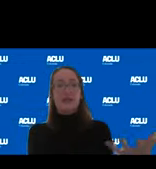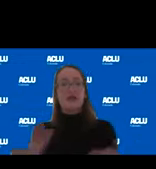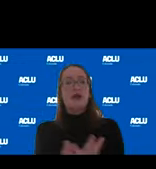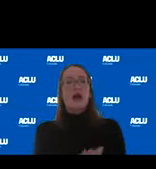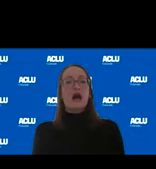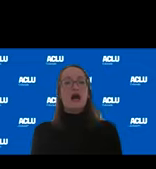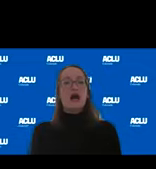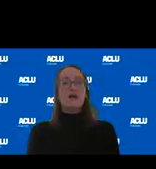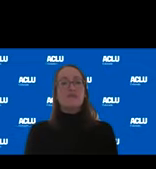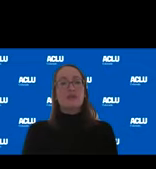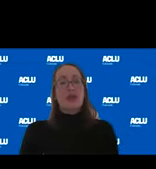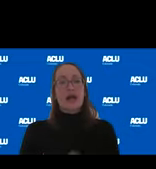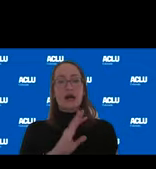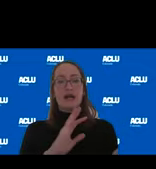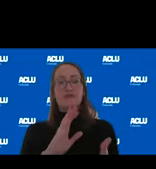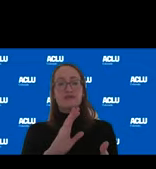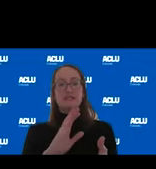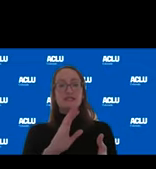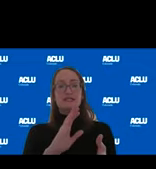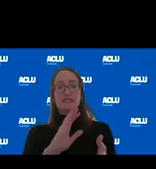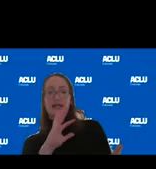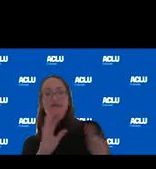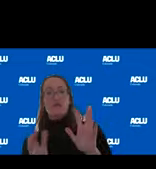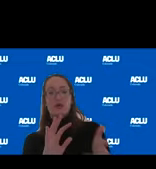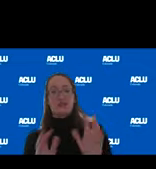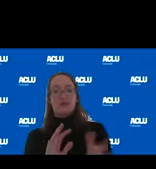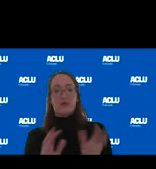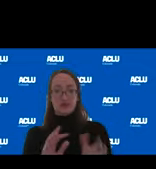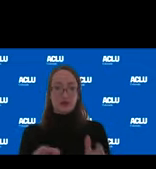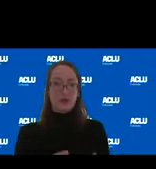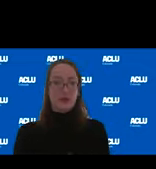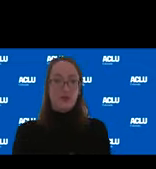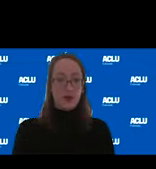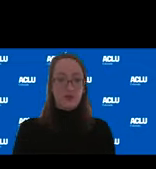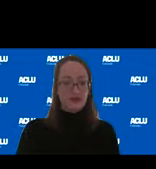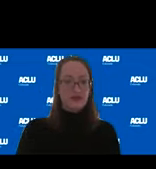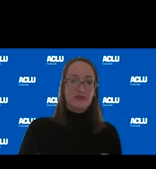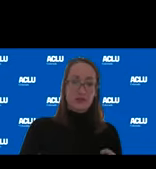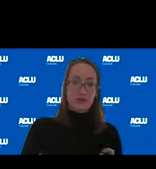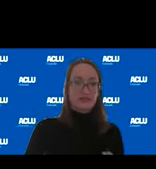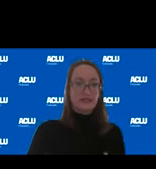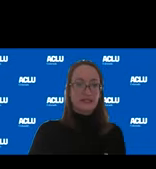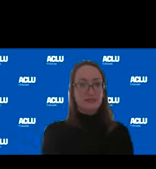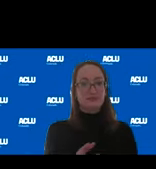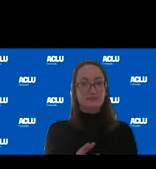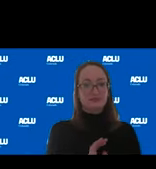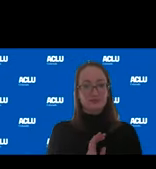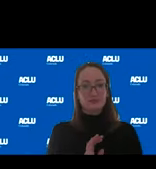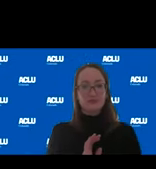together. And we'll kind of dive more into why those are relevant later in the presentation.